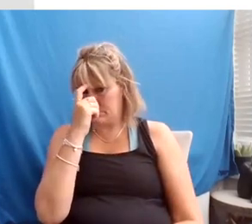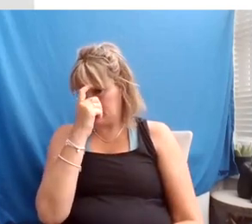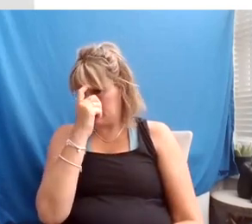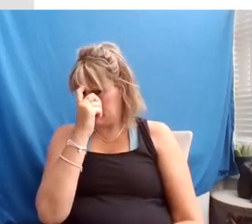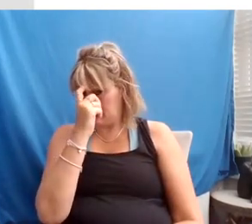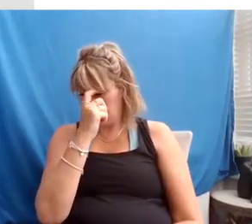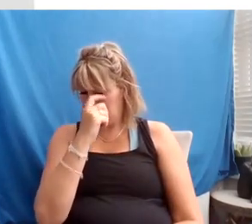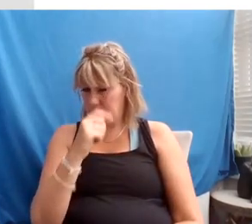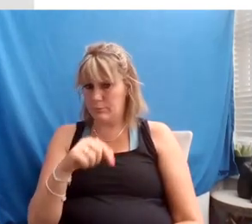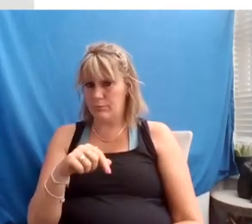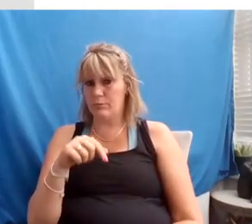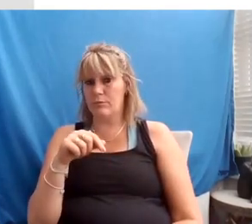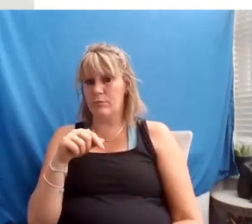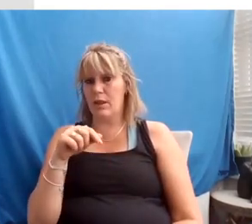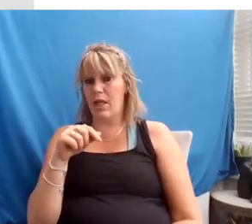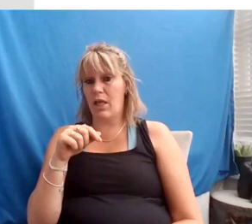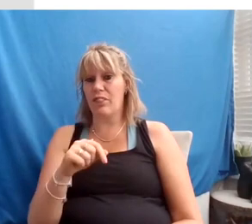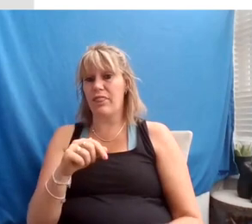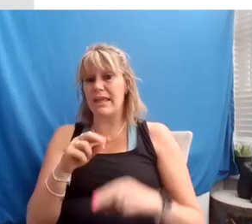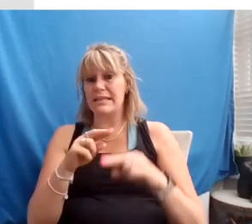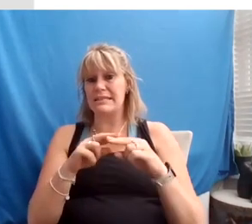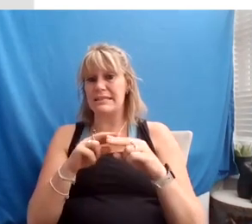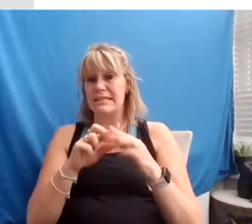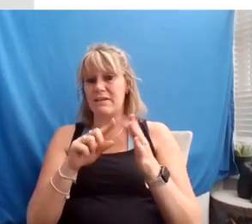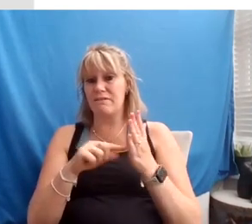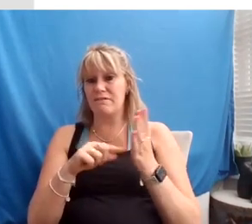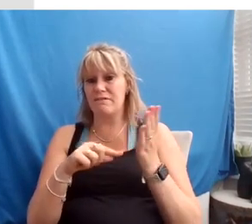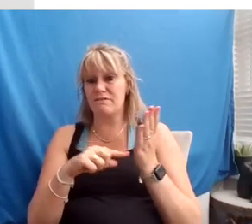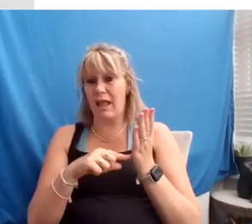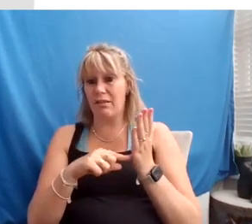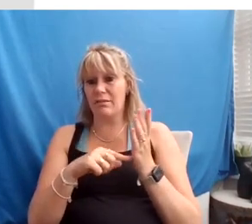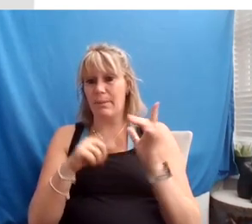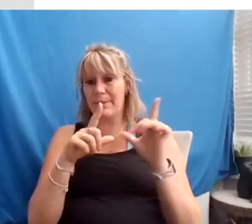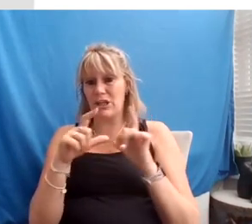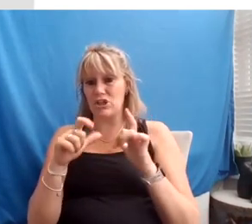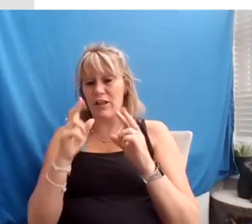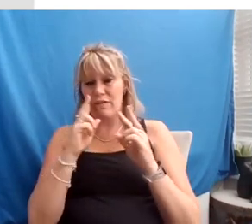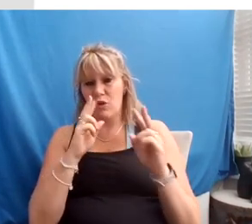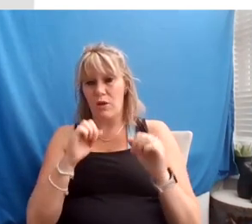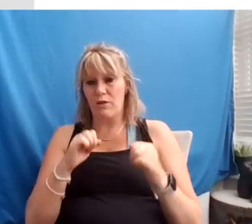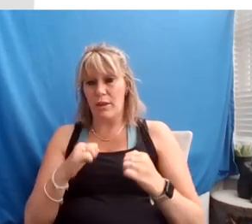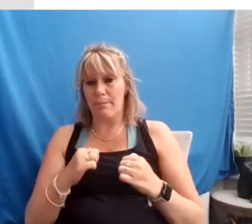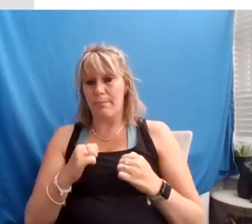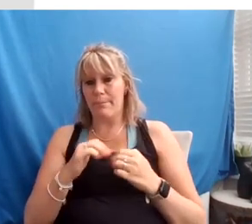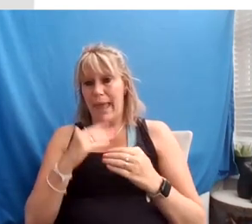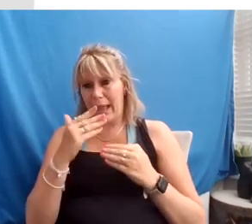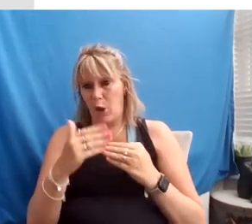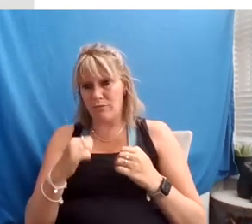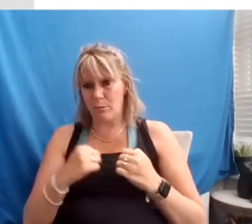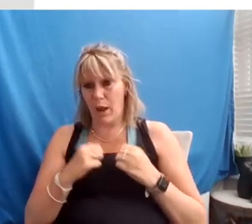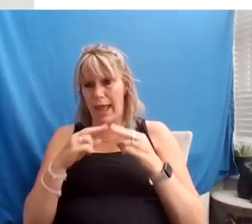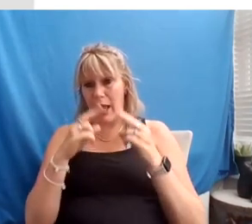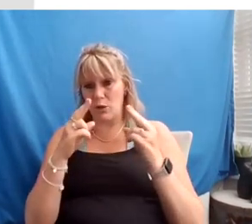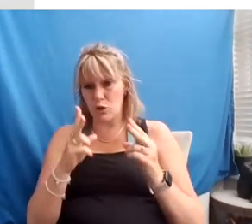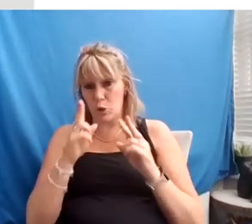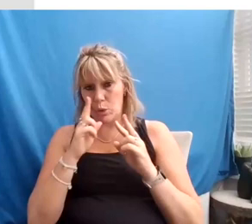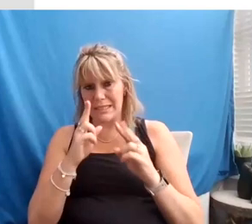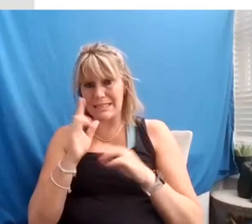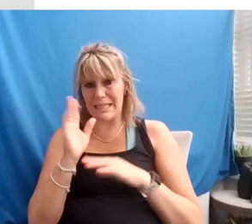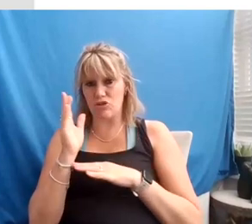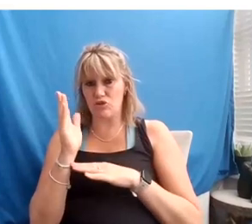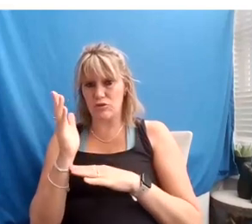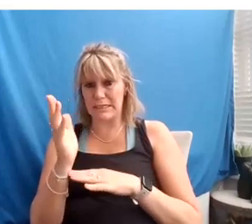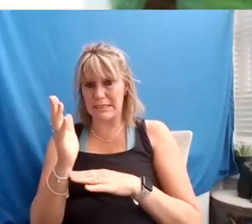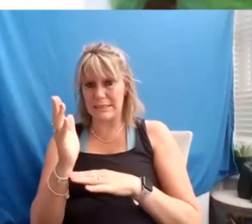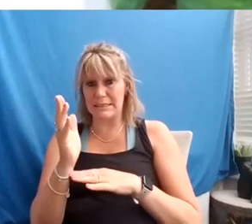This is a needle-felt picture of the view from the back of my house. You can see trees at the sides and our garden